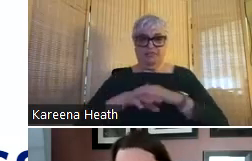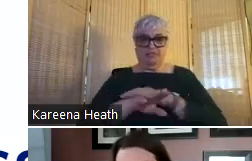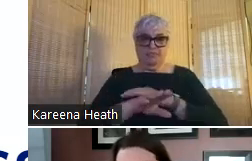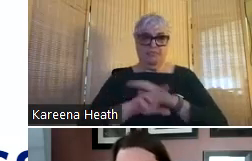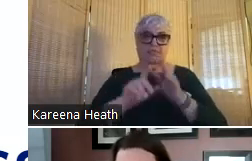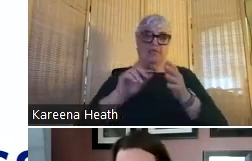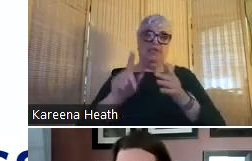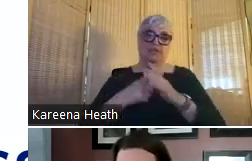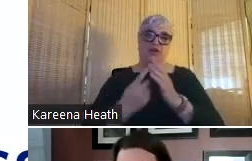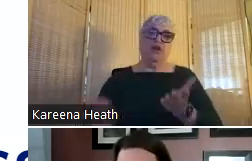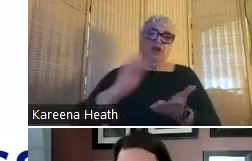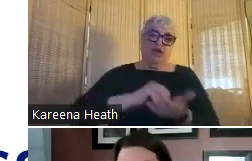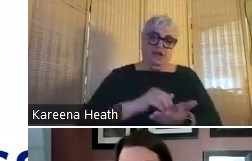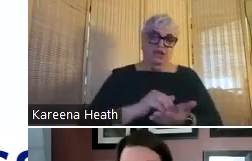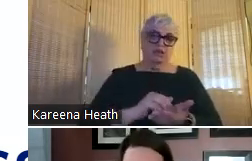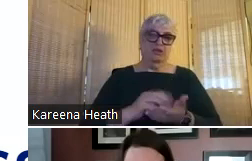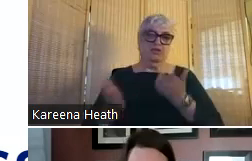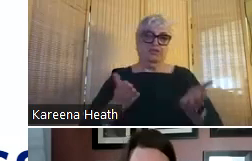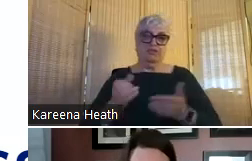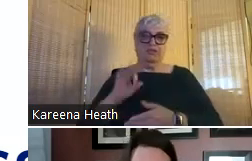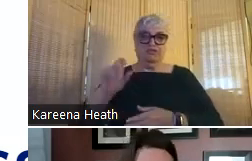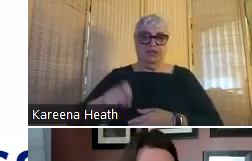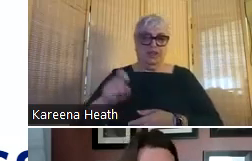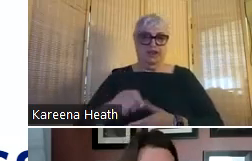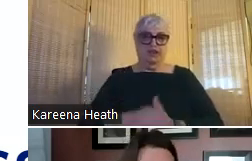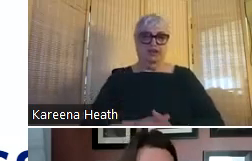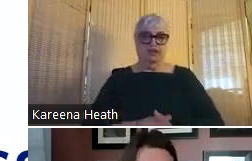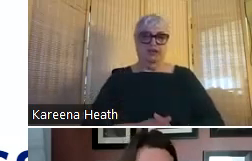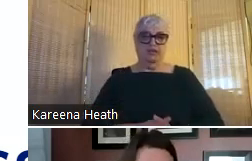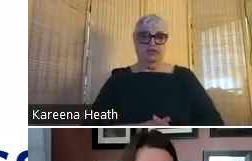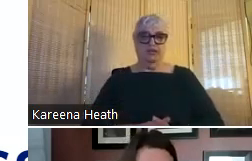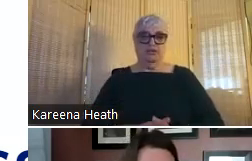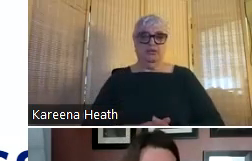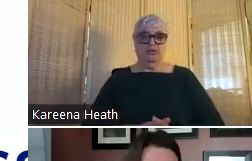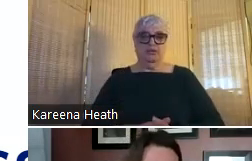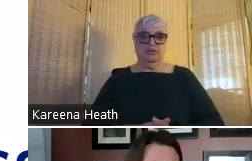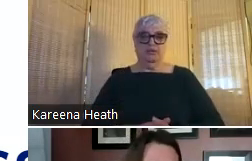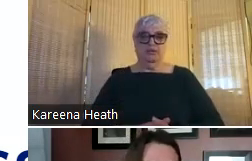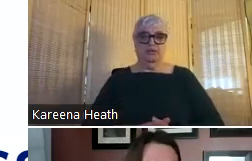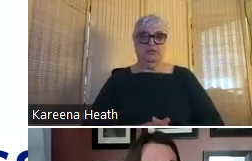in treatment services when needed for an individual. Next slide, please.